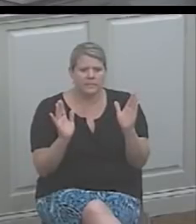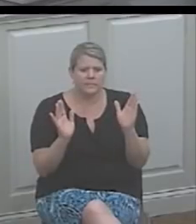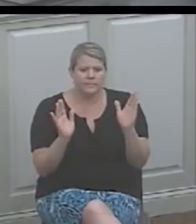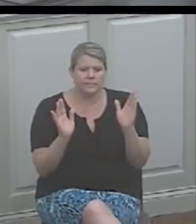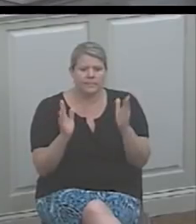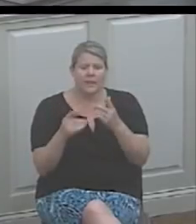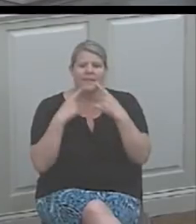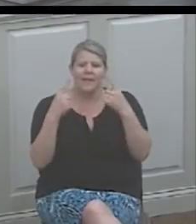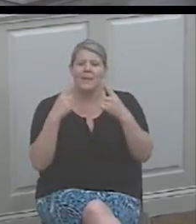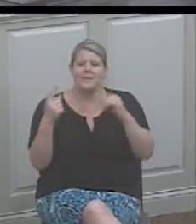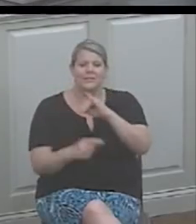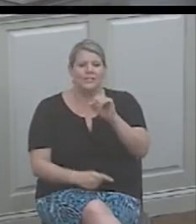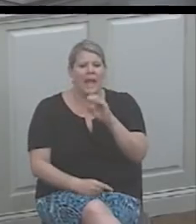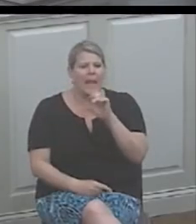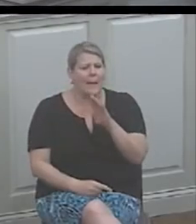The ubiquitous Jacob Pankey.